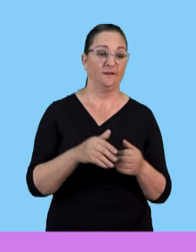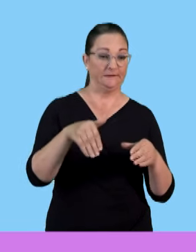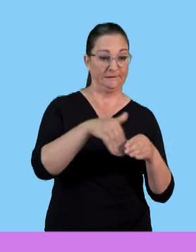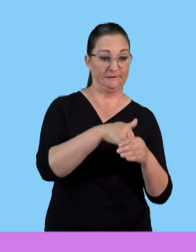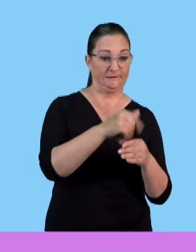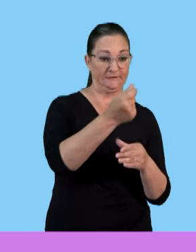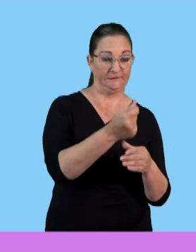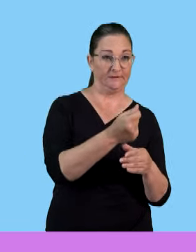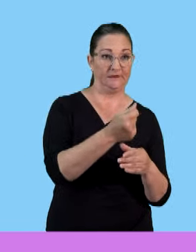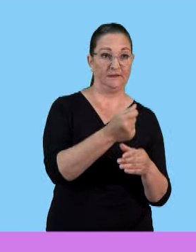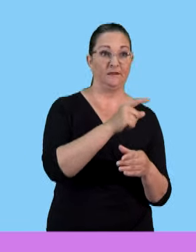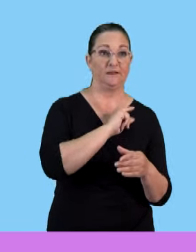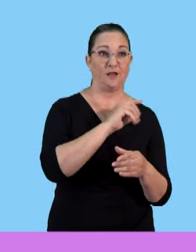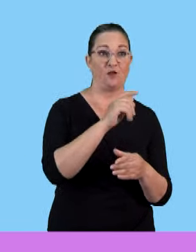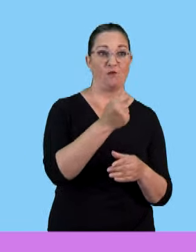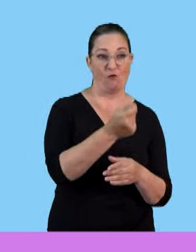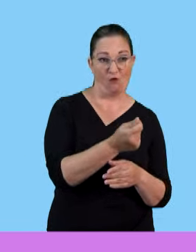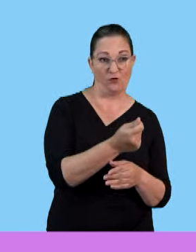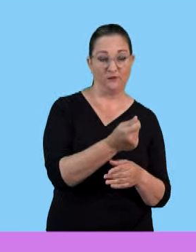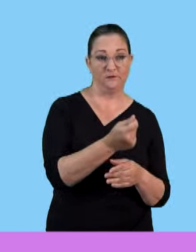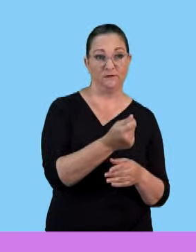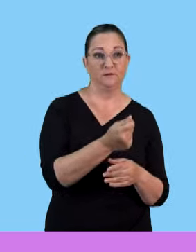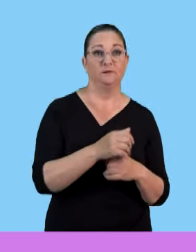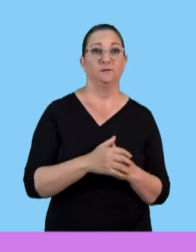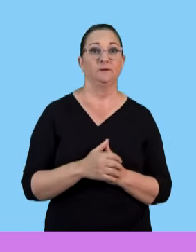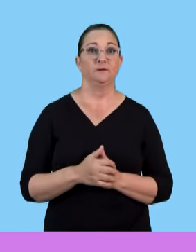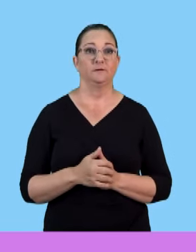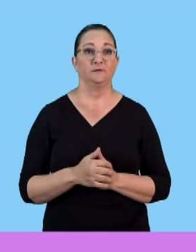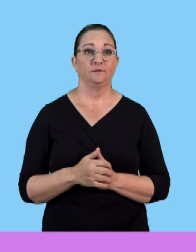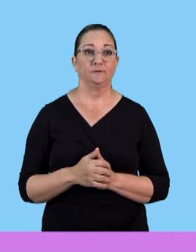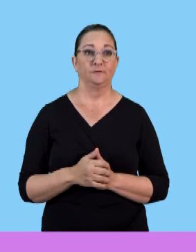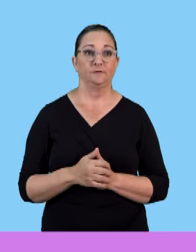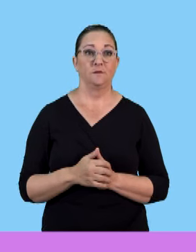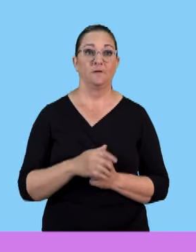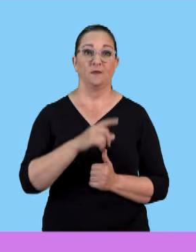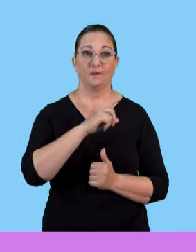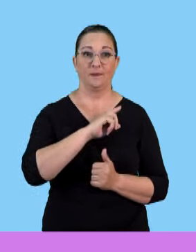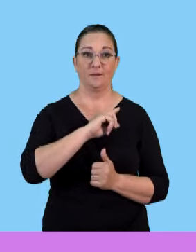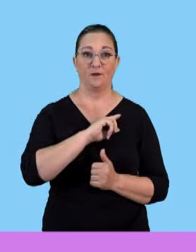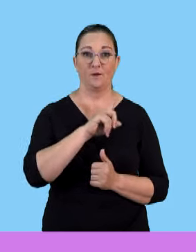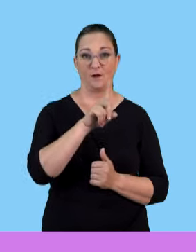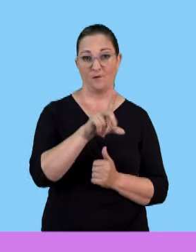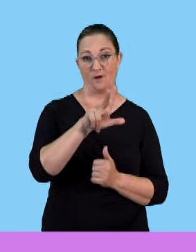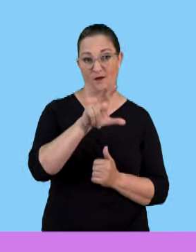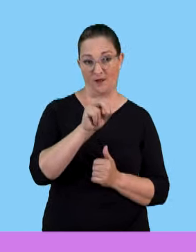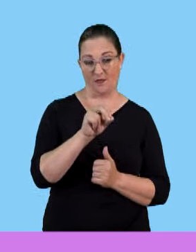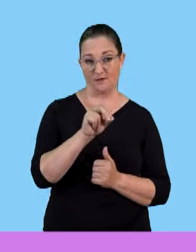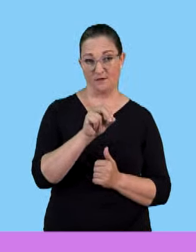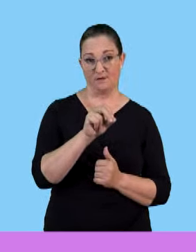So meaning we were going to say cost is equal to the subscription fee.